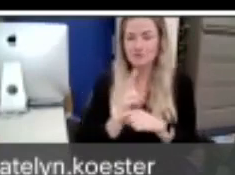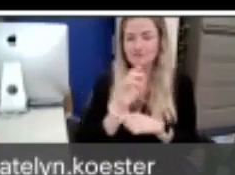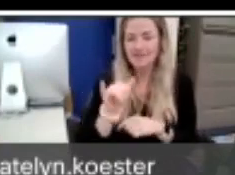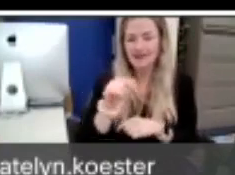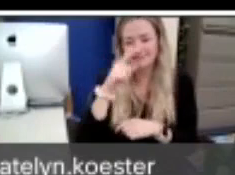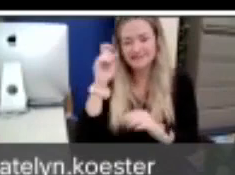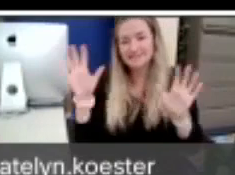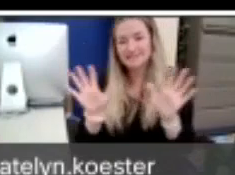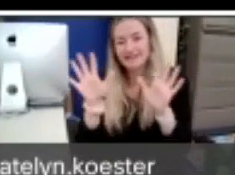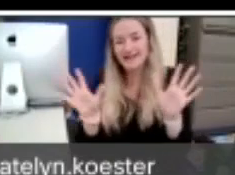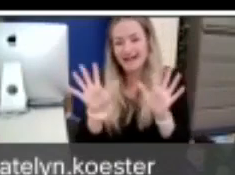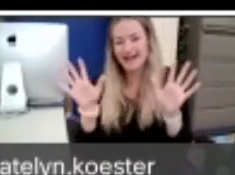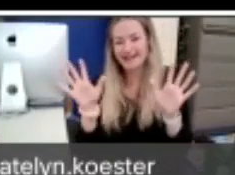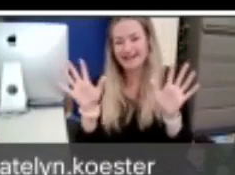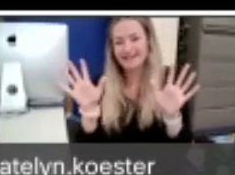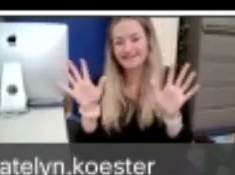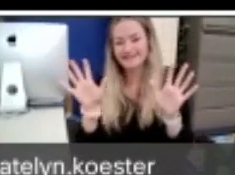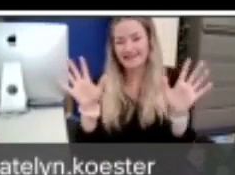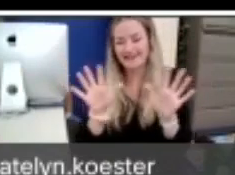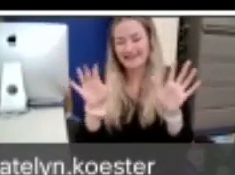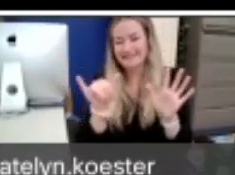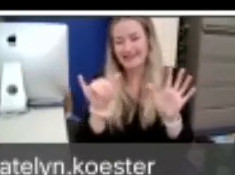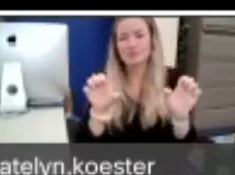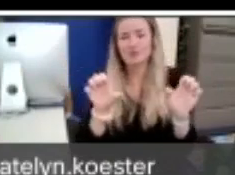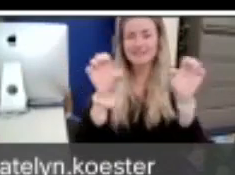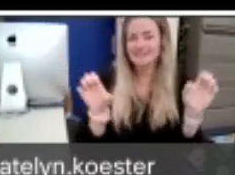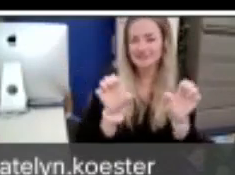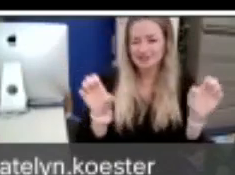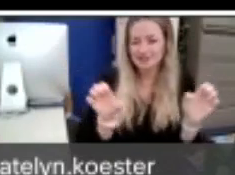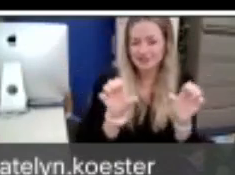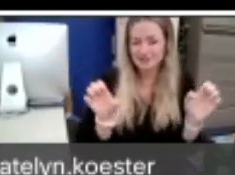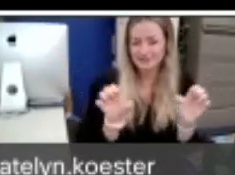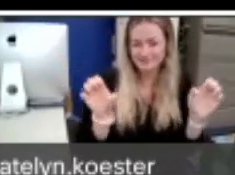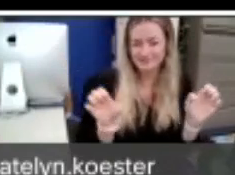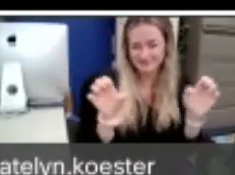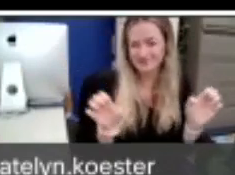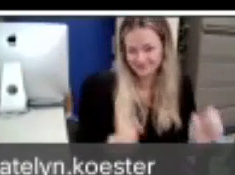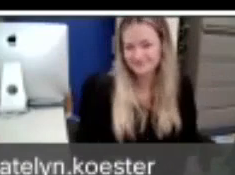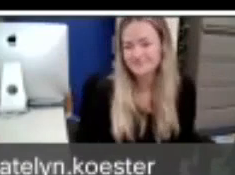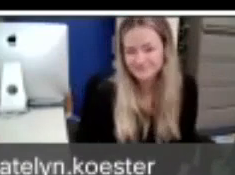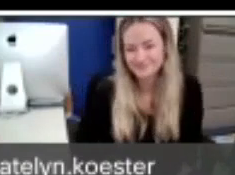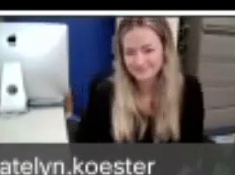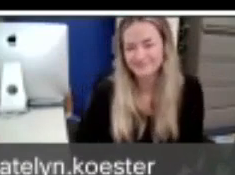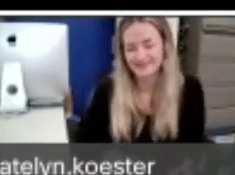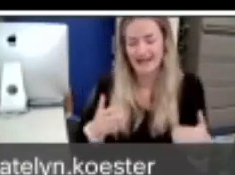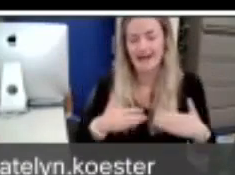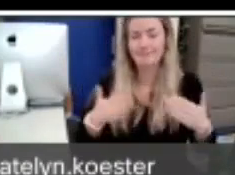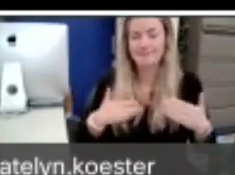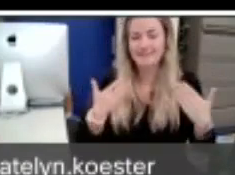circles. We use that because that's a sign for Sunday, and Easter's always on a Sunday, so Easter.